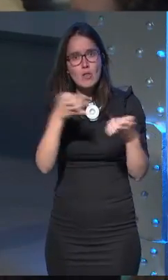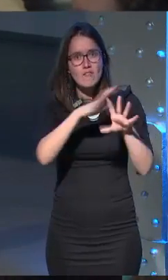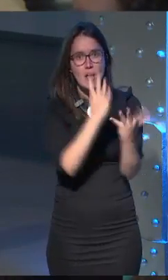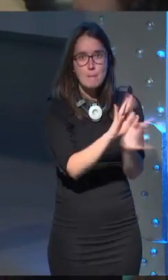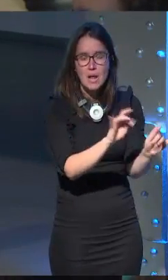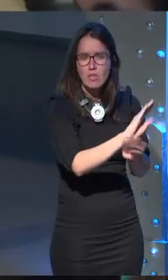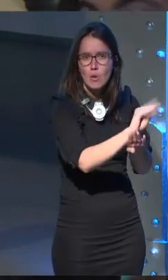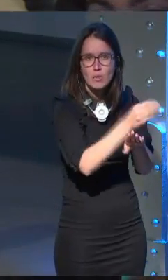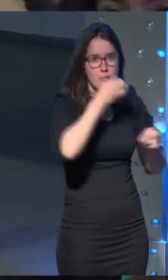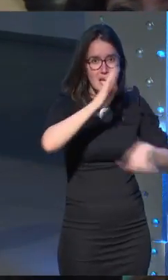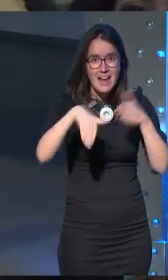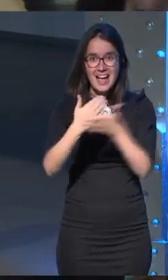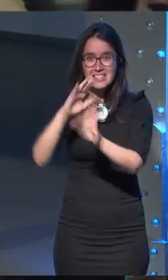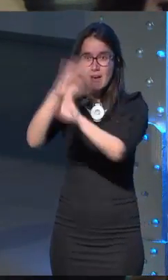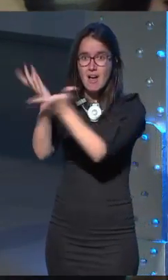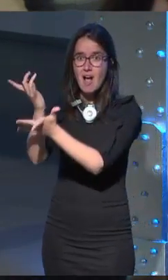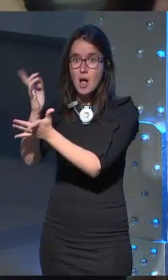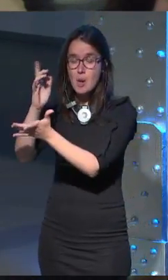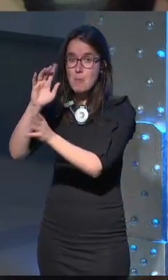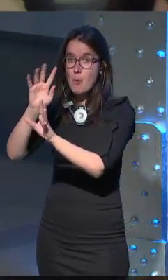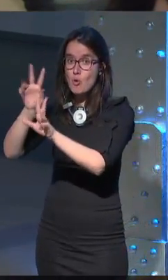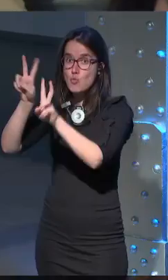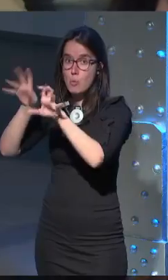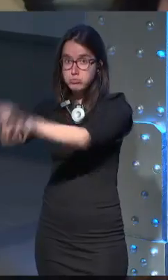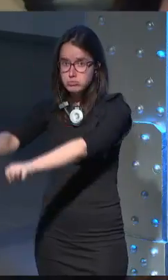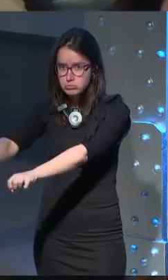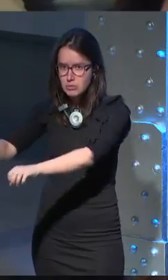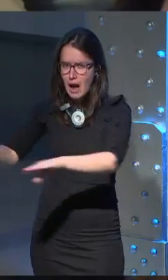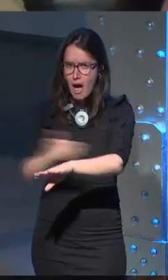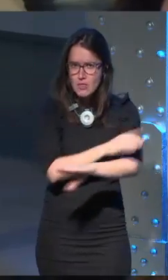Don't you think that we should take care of our planet before going to a different planet?